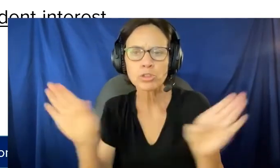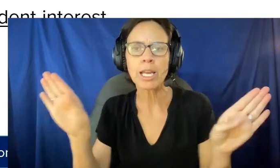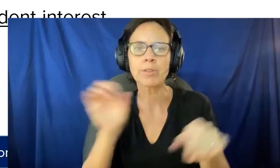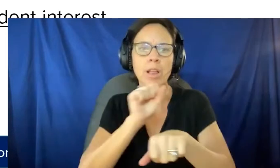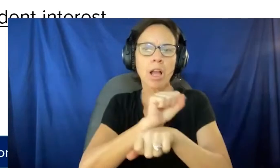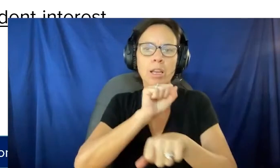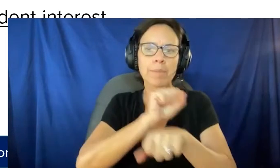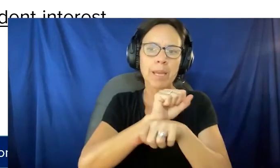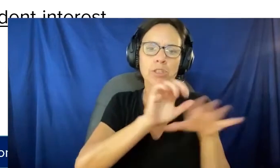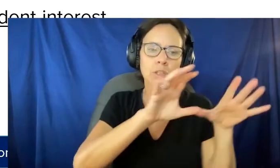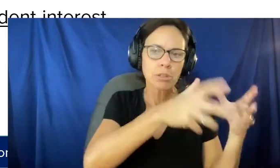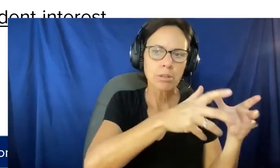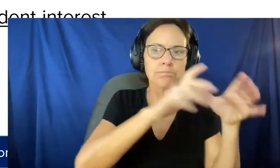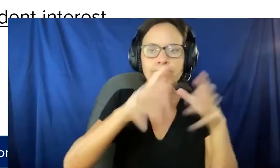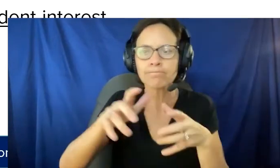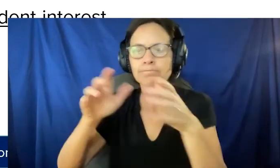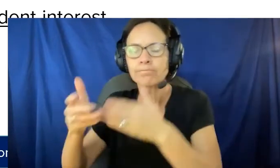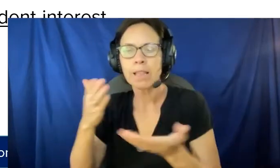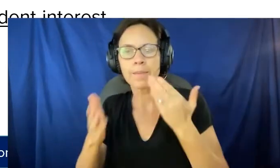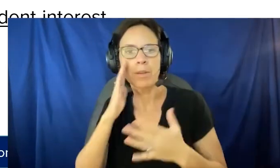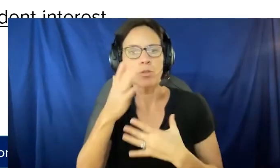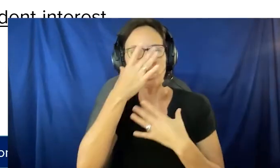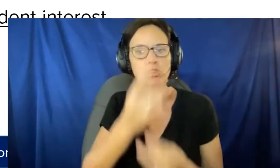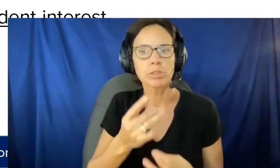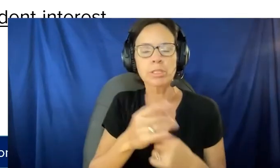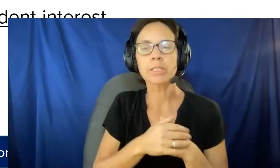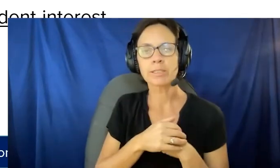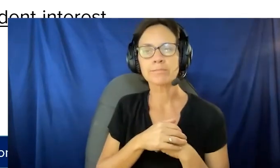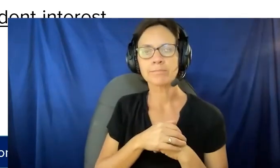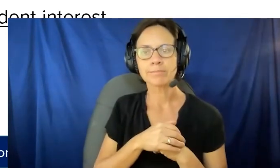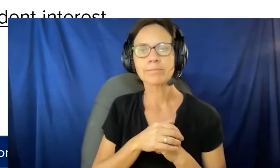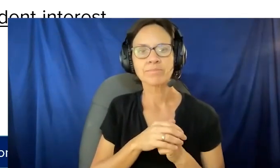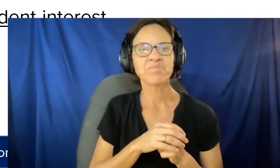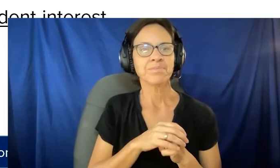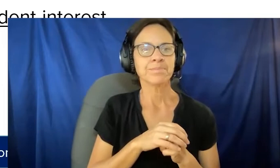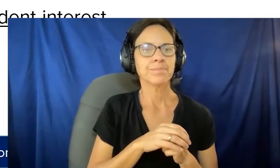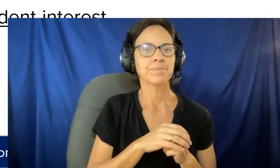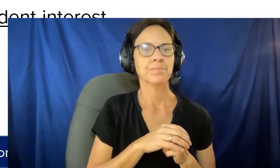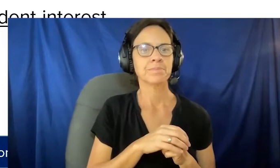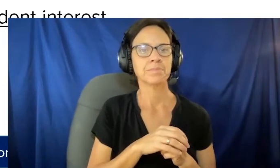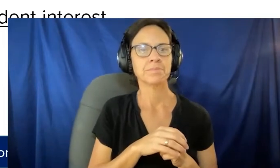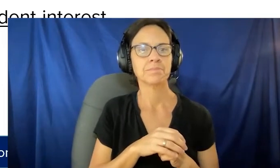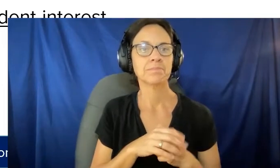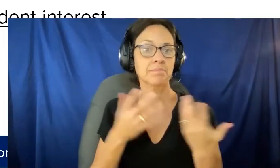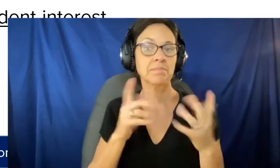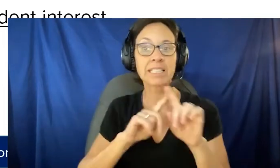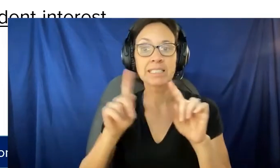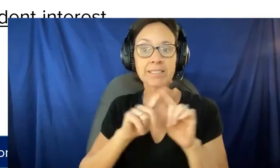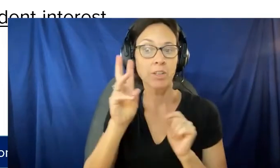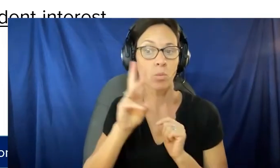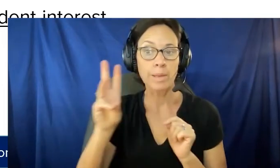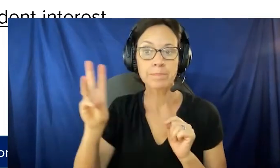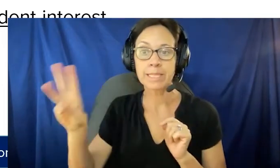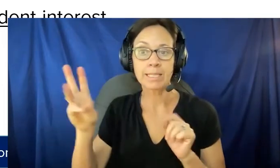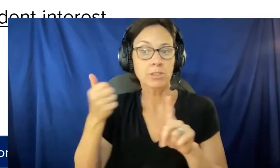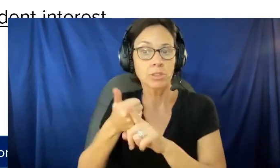occupational cluster that contains the things that most interest you. This gives you websites where you can do a lot